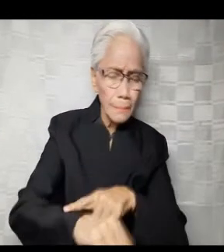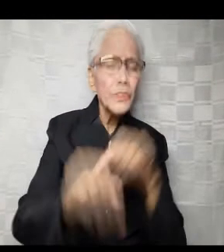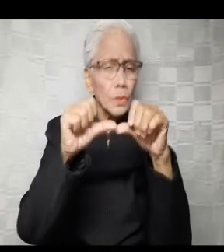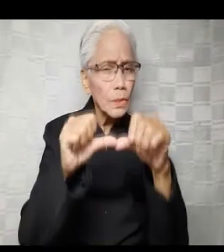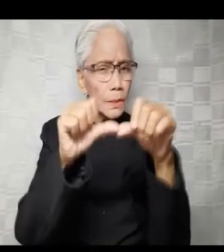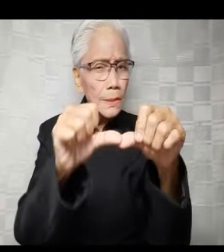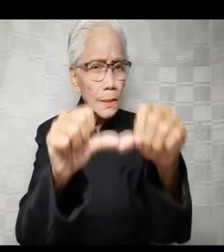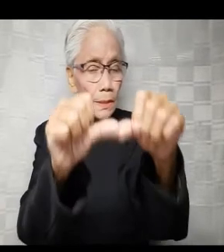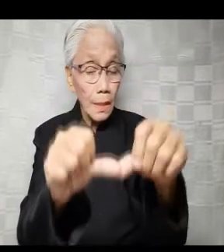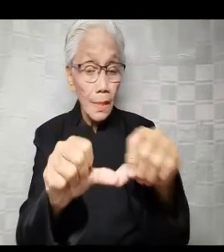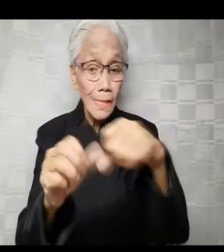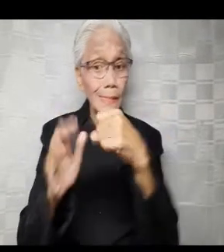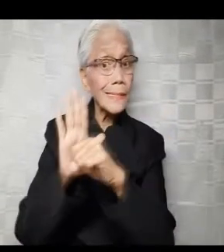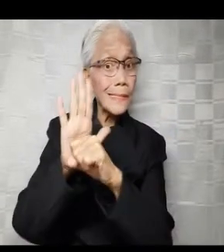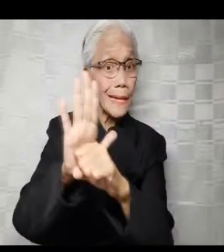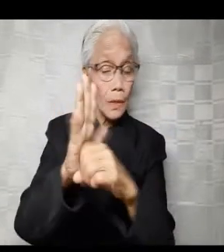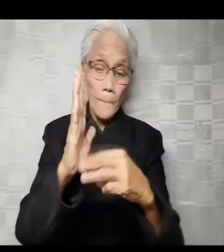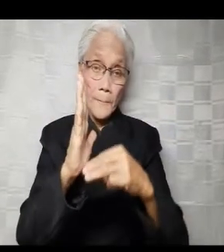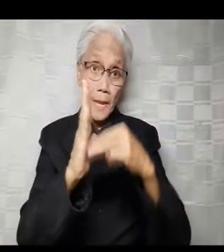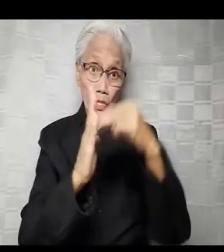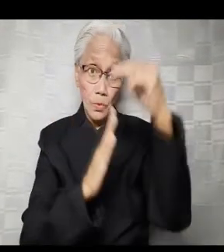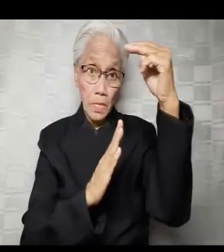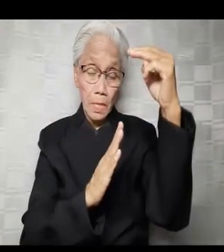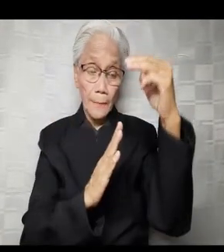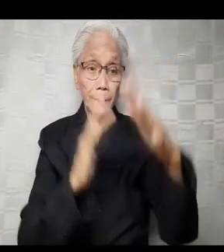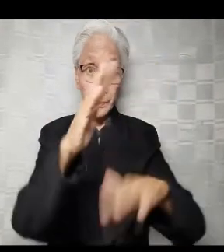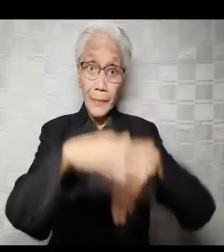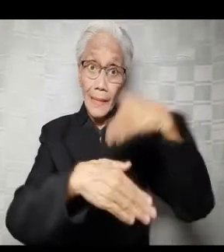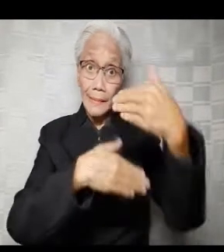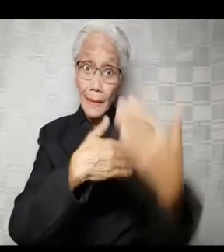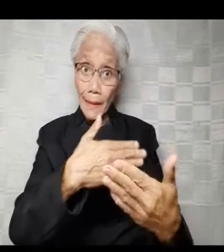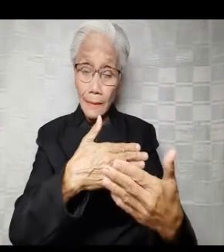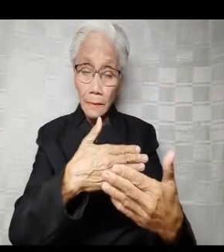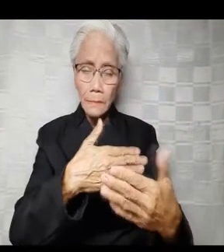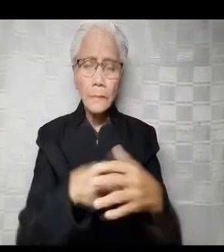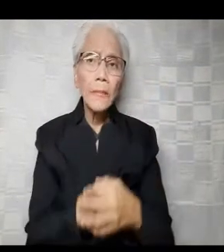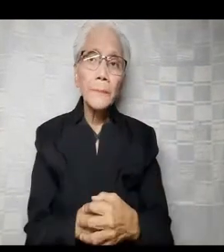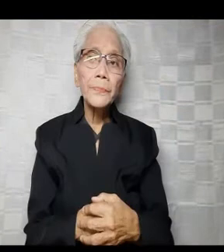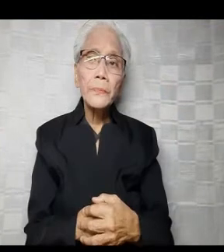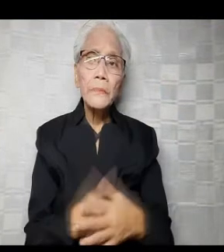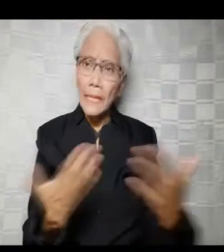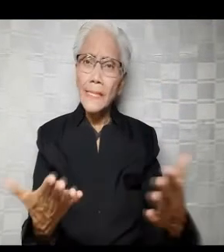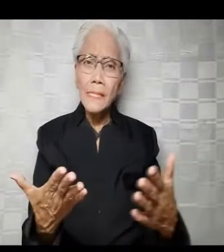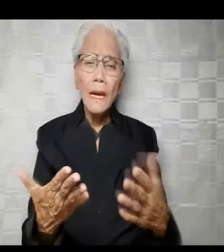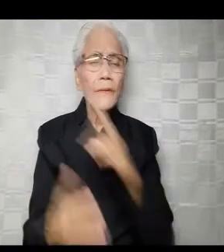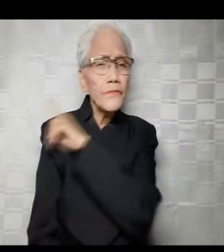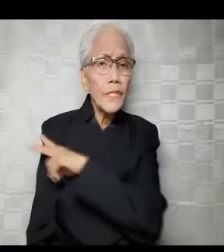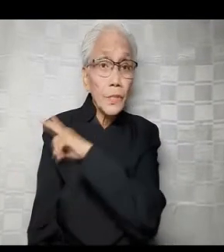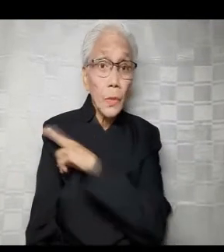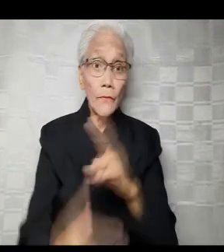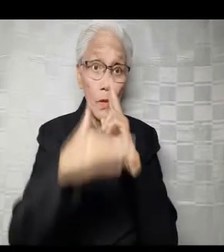times. Consistency is a mark of maturity. The next element in our golden rule